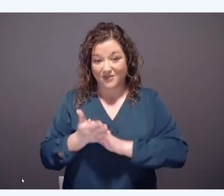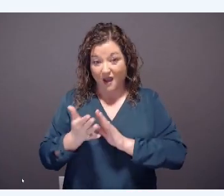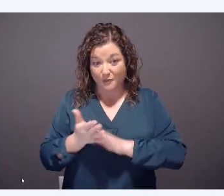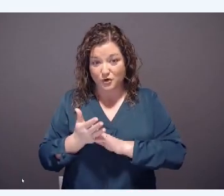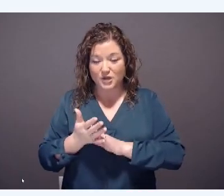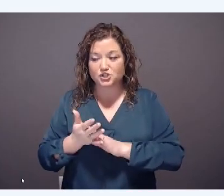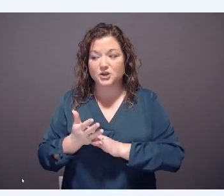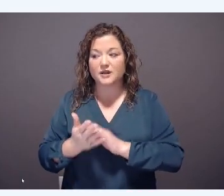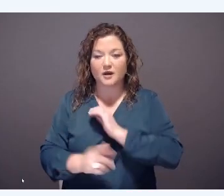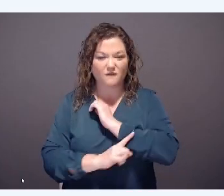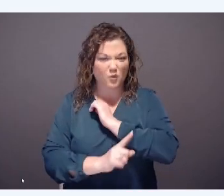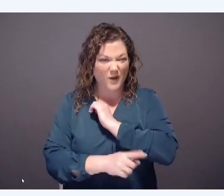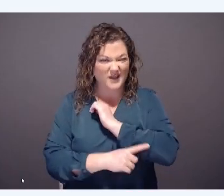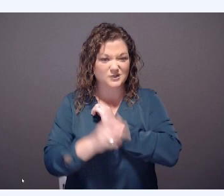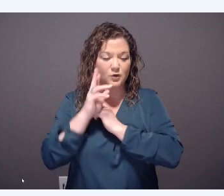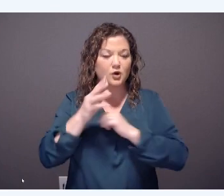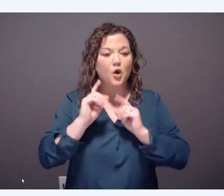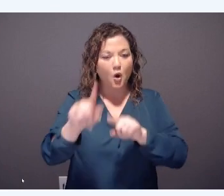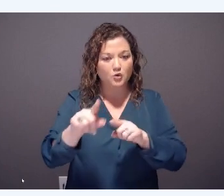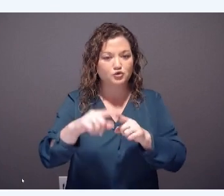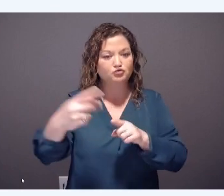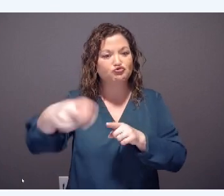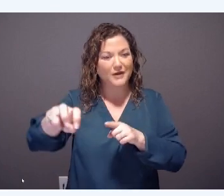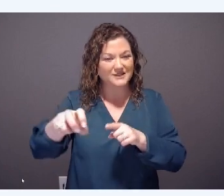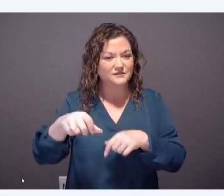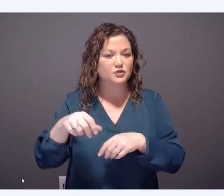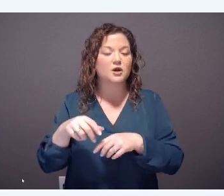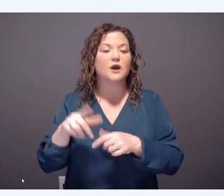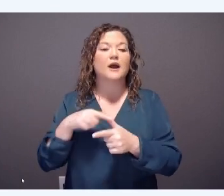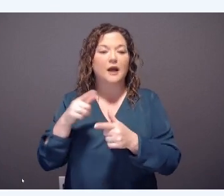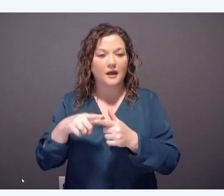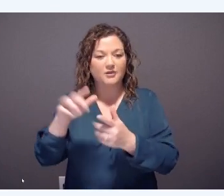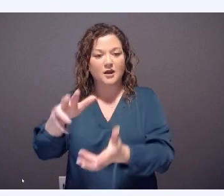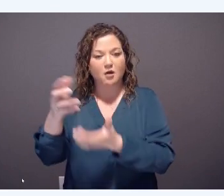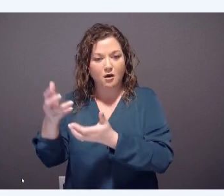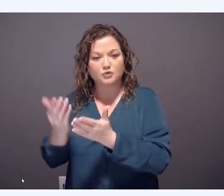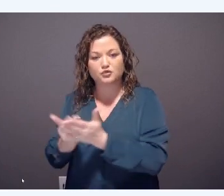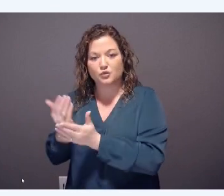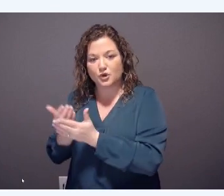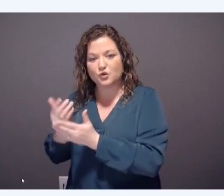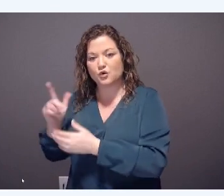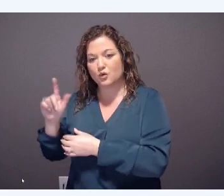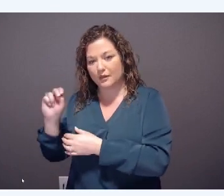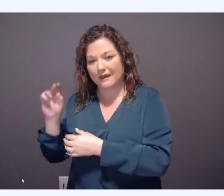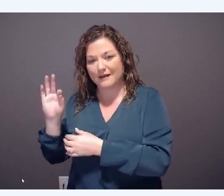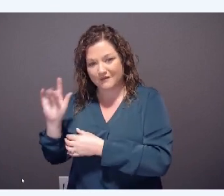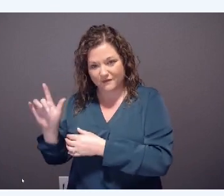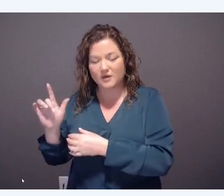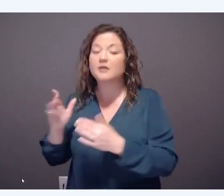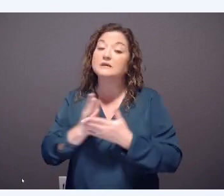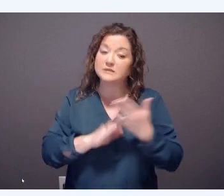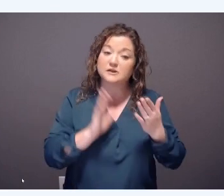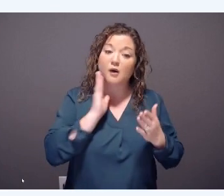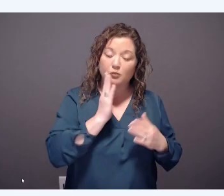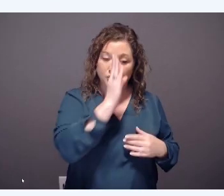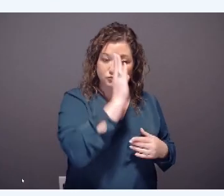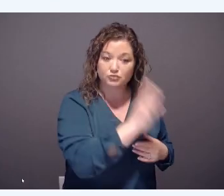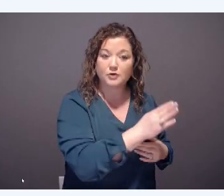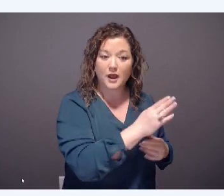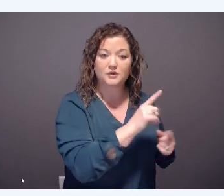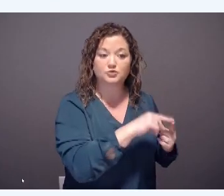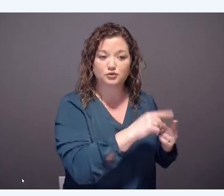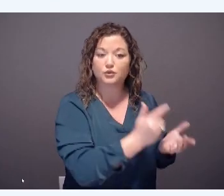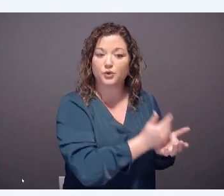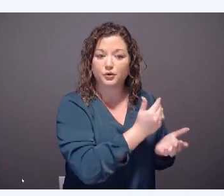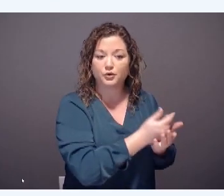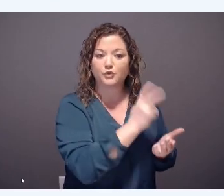transfer station, and then transfer trucks will haul to the new landfill, while some of our operations will still direct haul to the new landfill, depending on what they